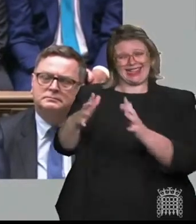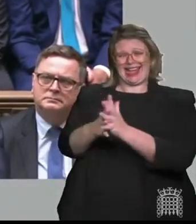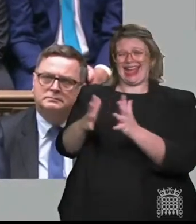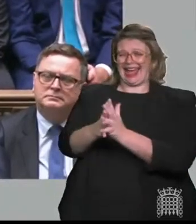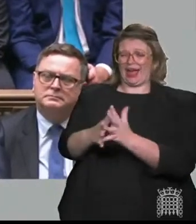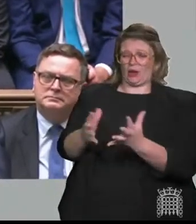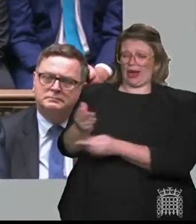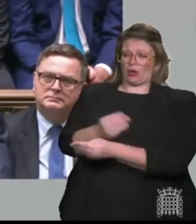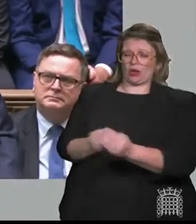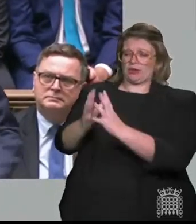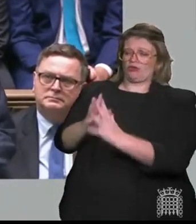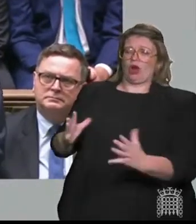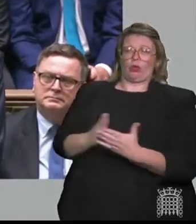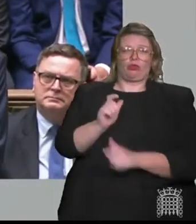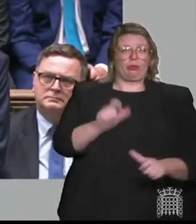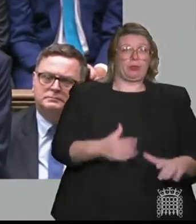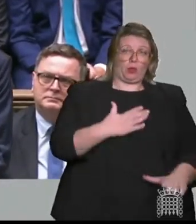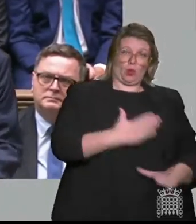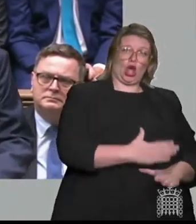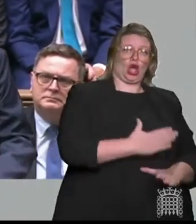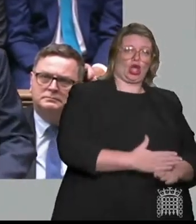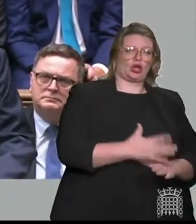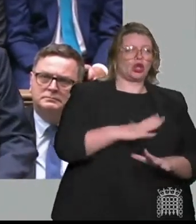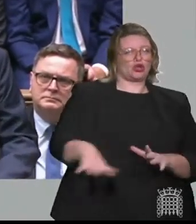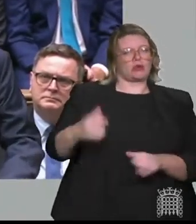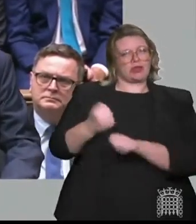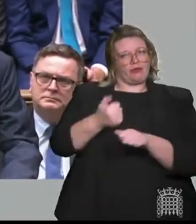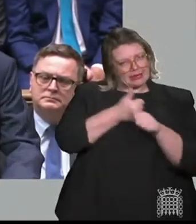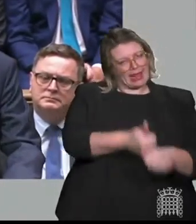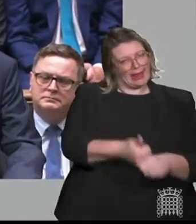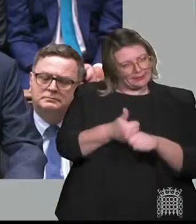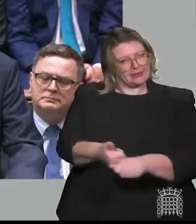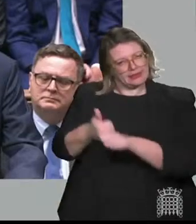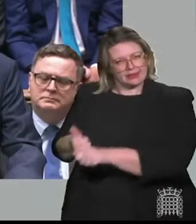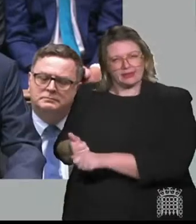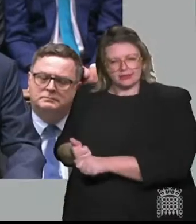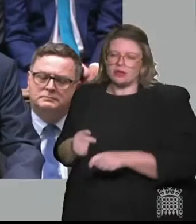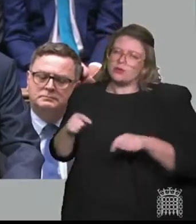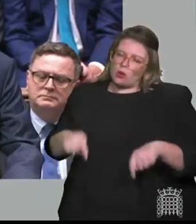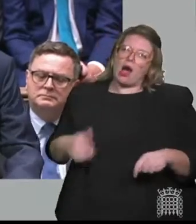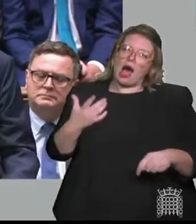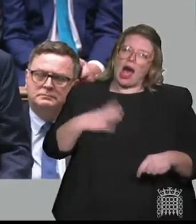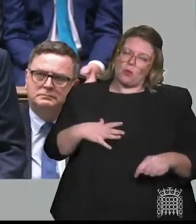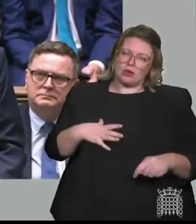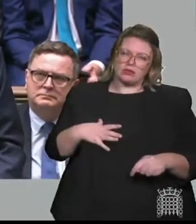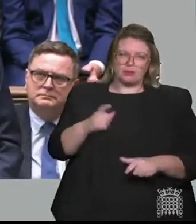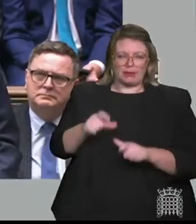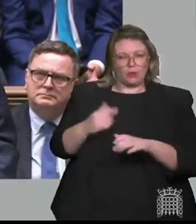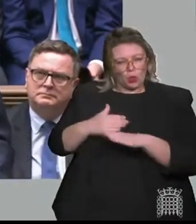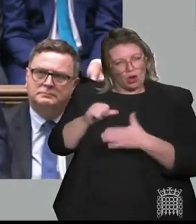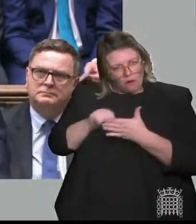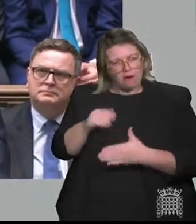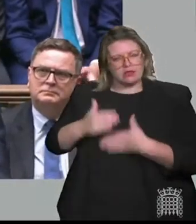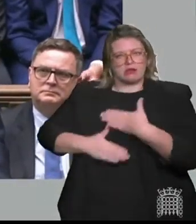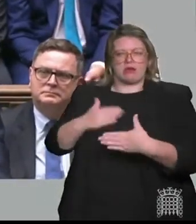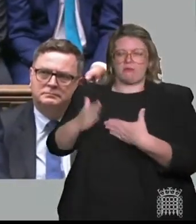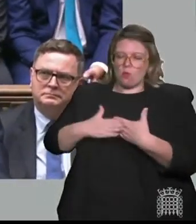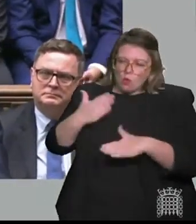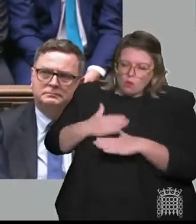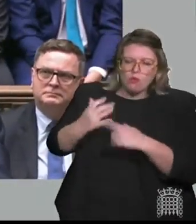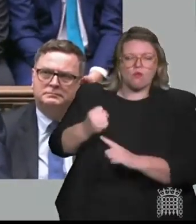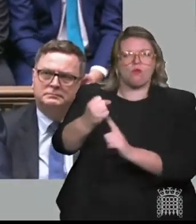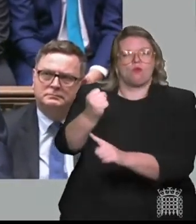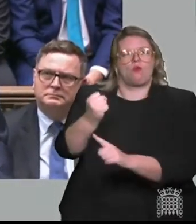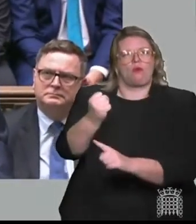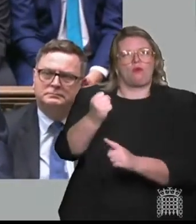state. And that is why I want the public sector to increase productivity growth by at least 0.5% a year, the level at which the size